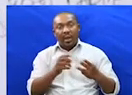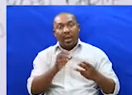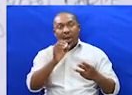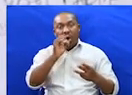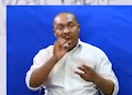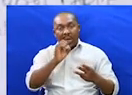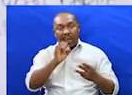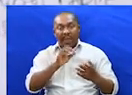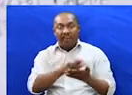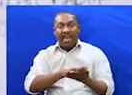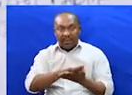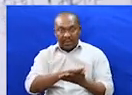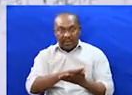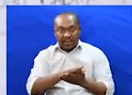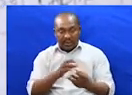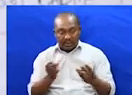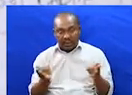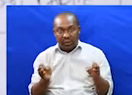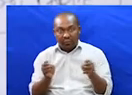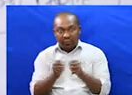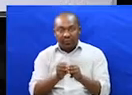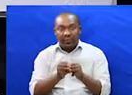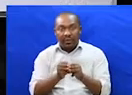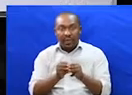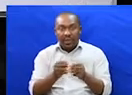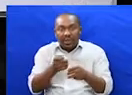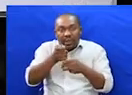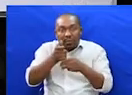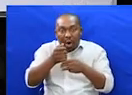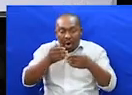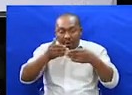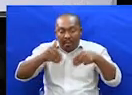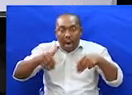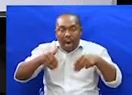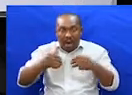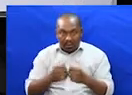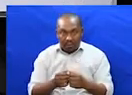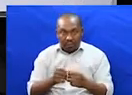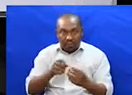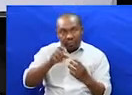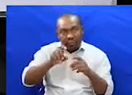together, they form a smaller building block called